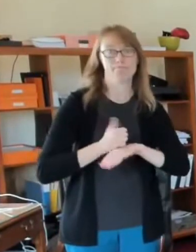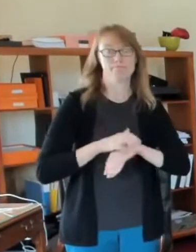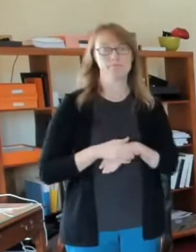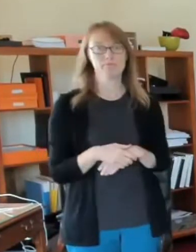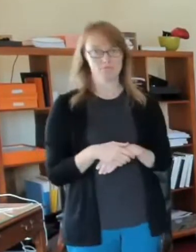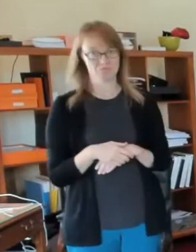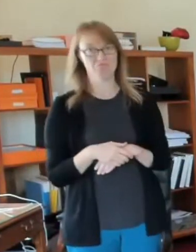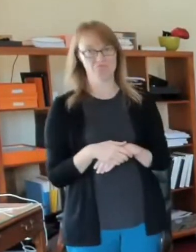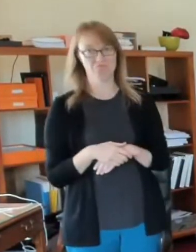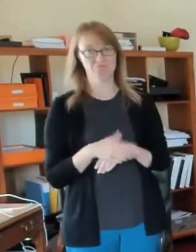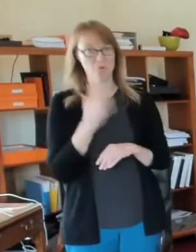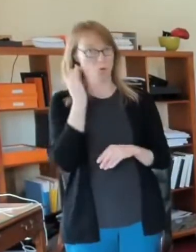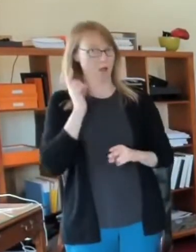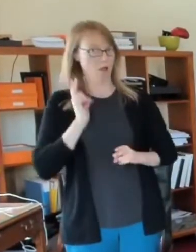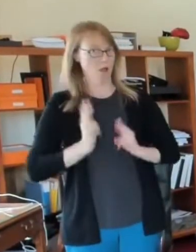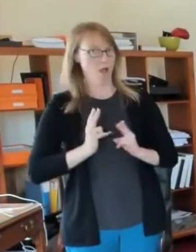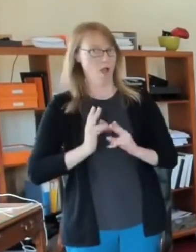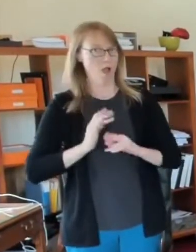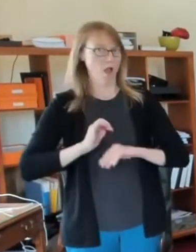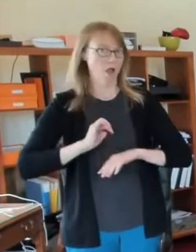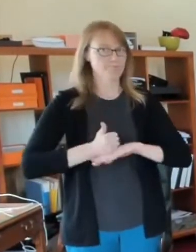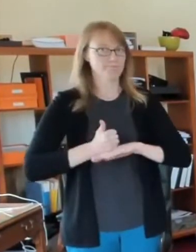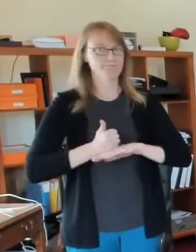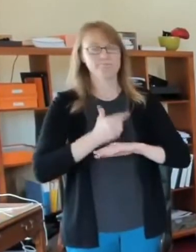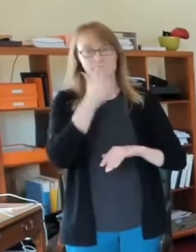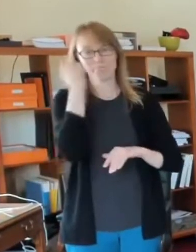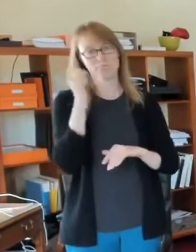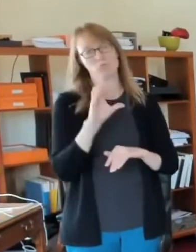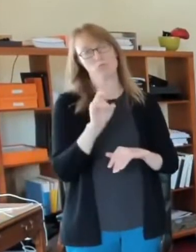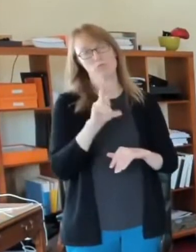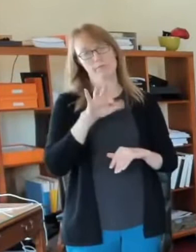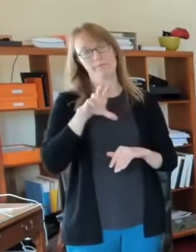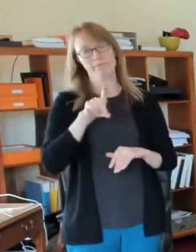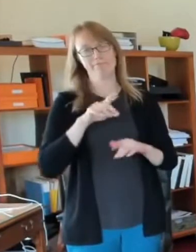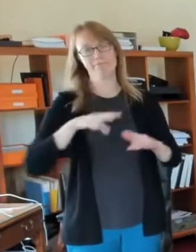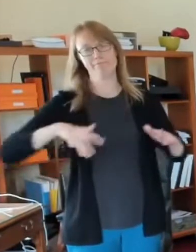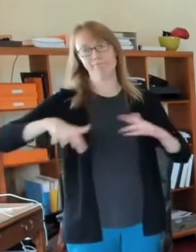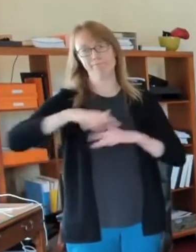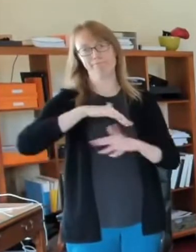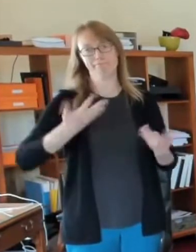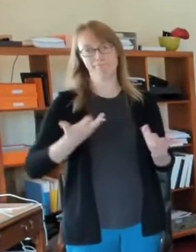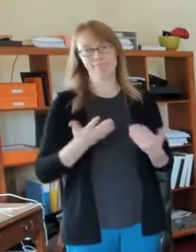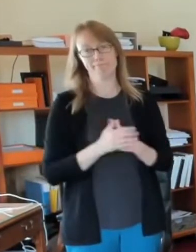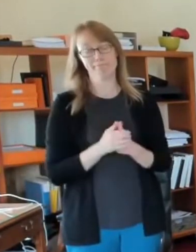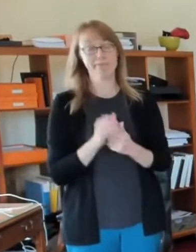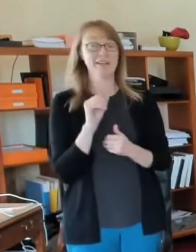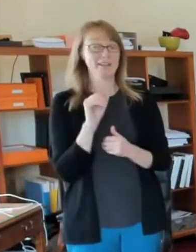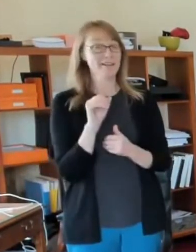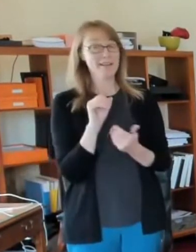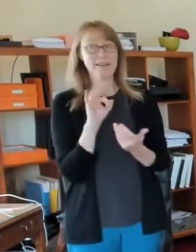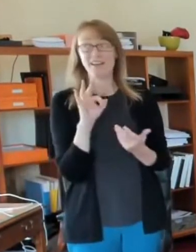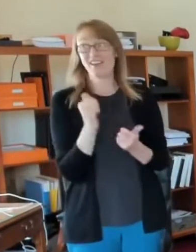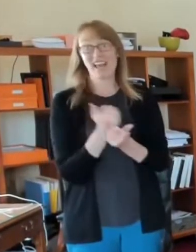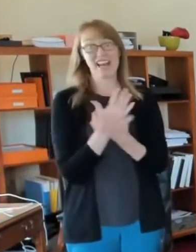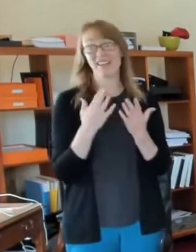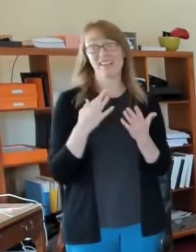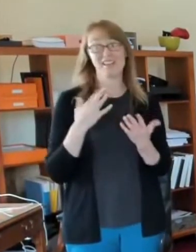Because of COVID. And so, you know, if there's anything good to come out of COVID, maybe it is some of the